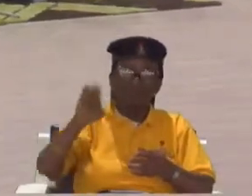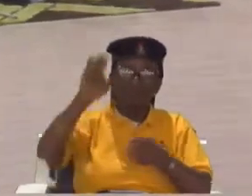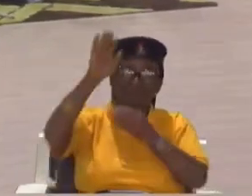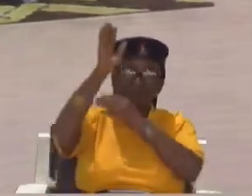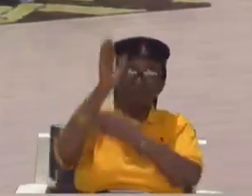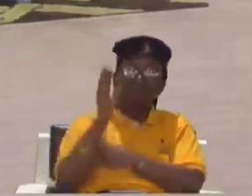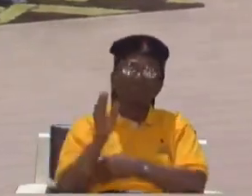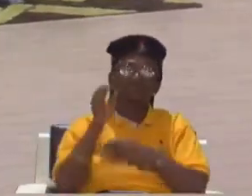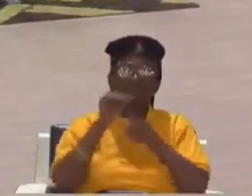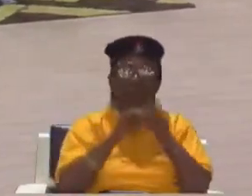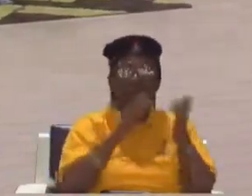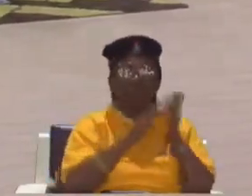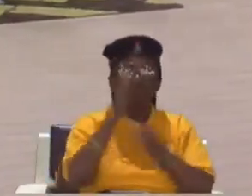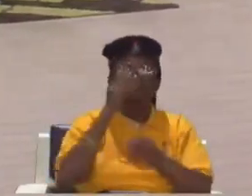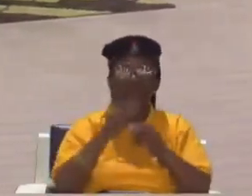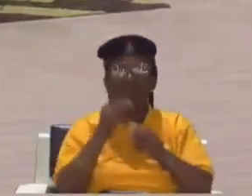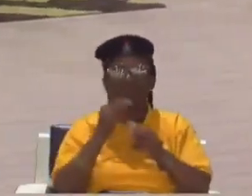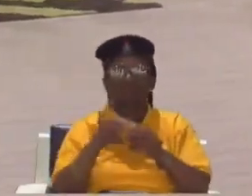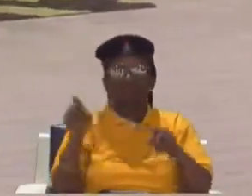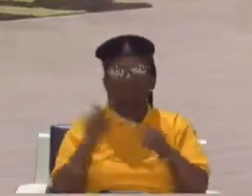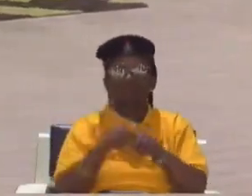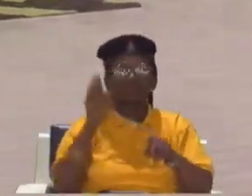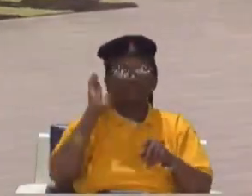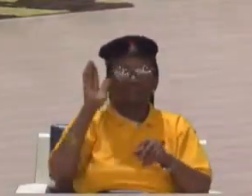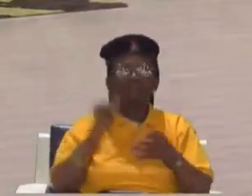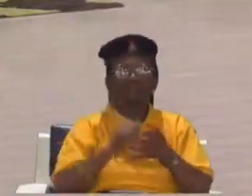So shall it be in Jesus' name. Now